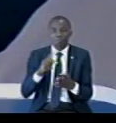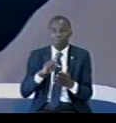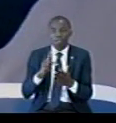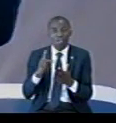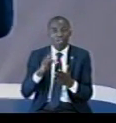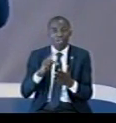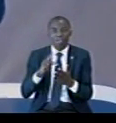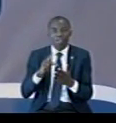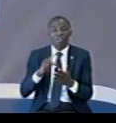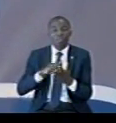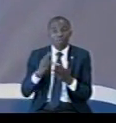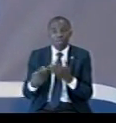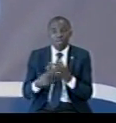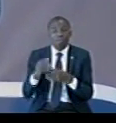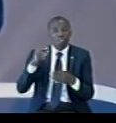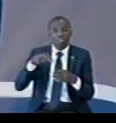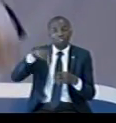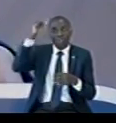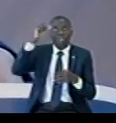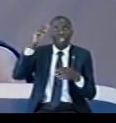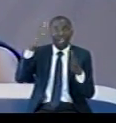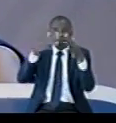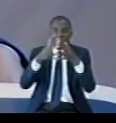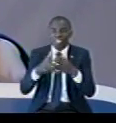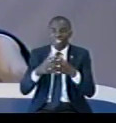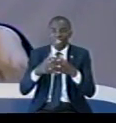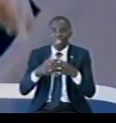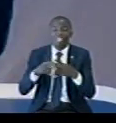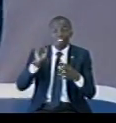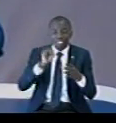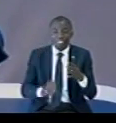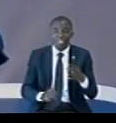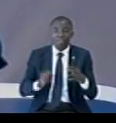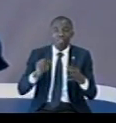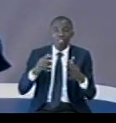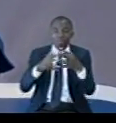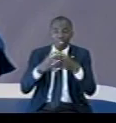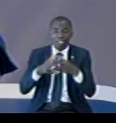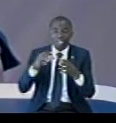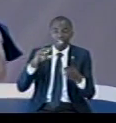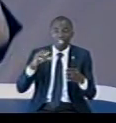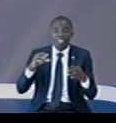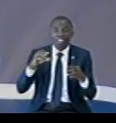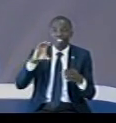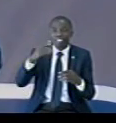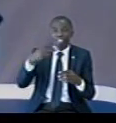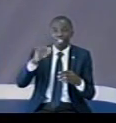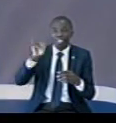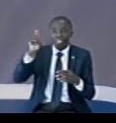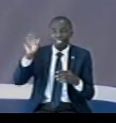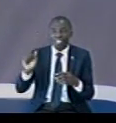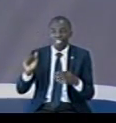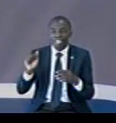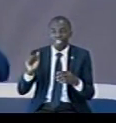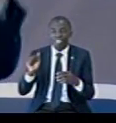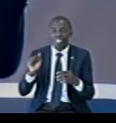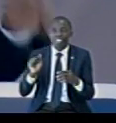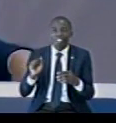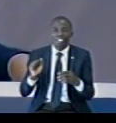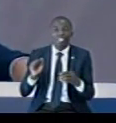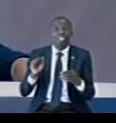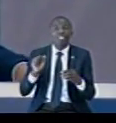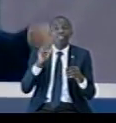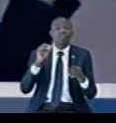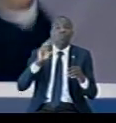America, North America, South America, China, Caribbean, Oceania,